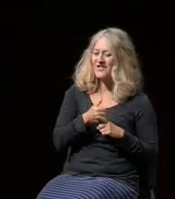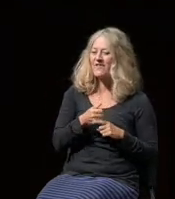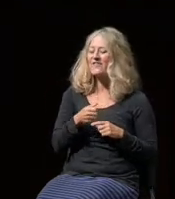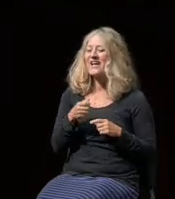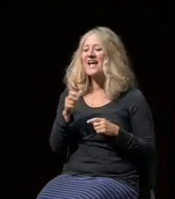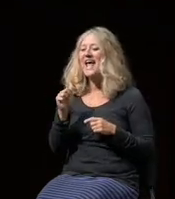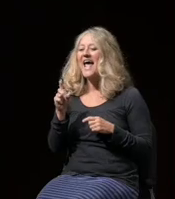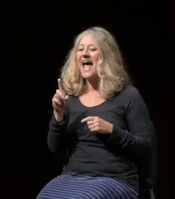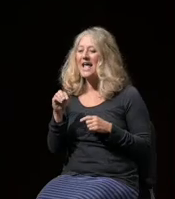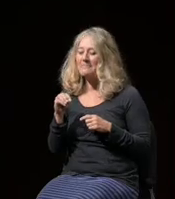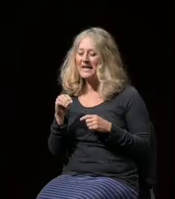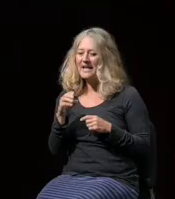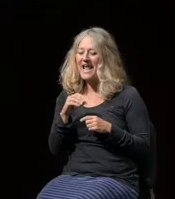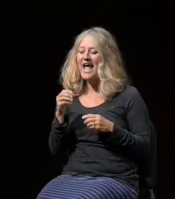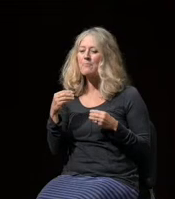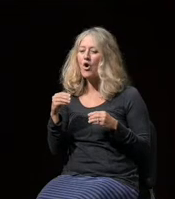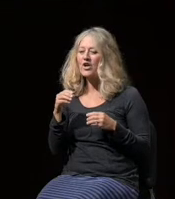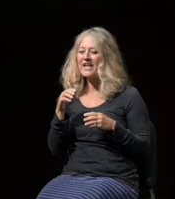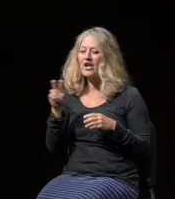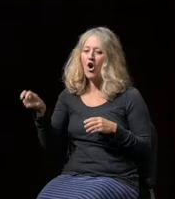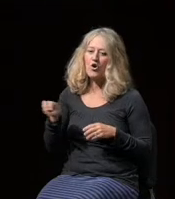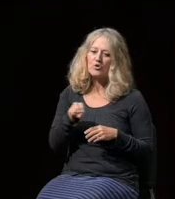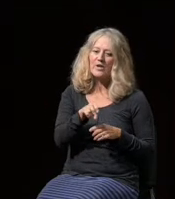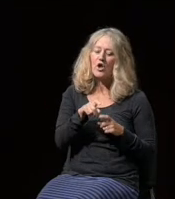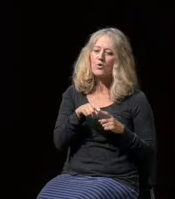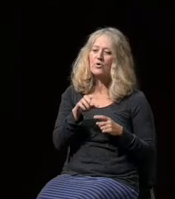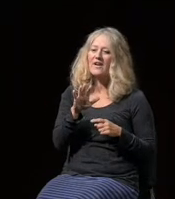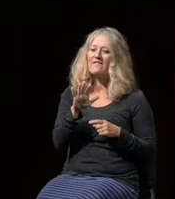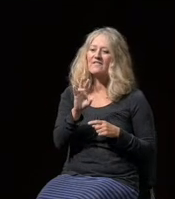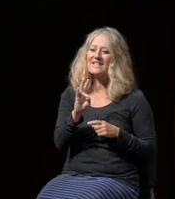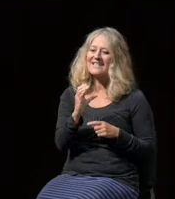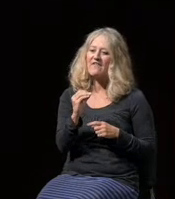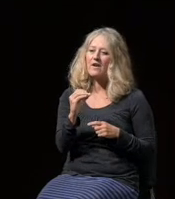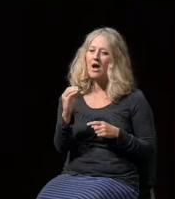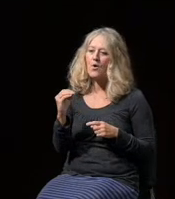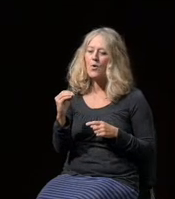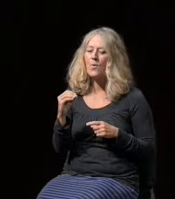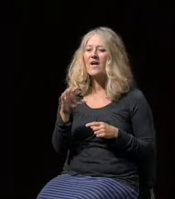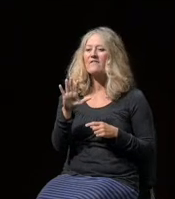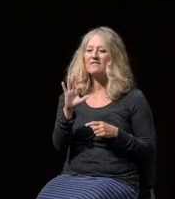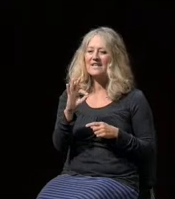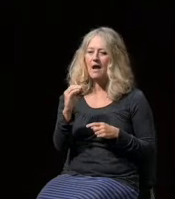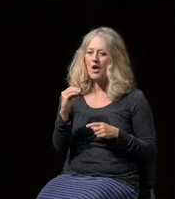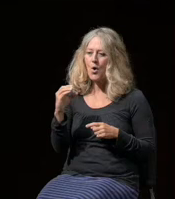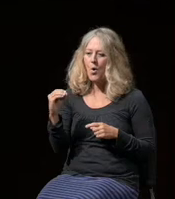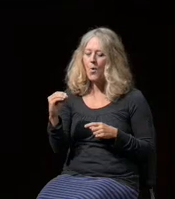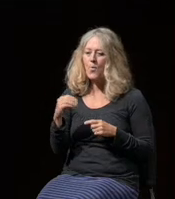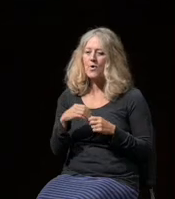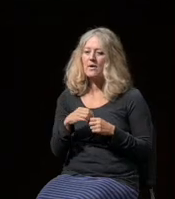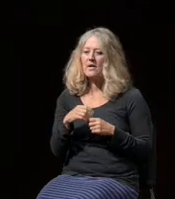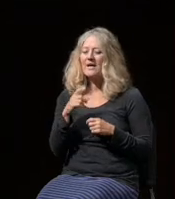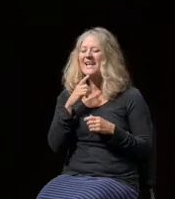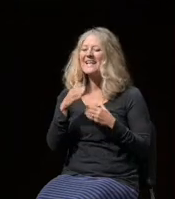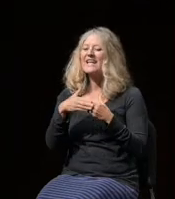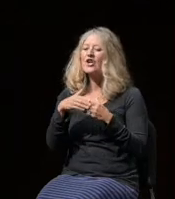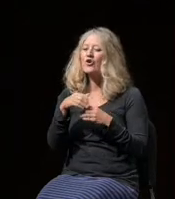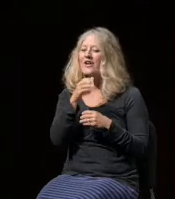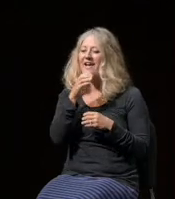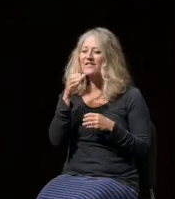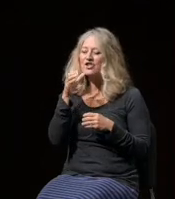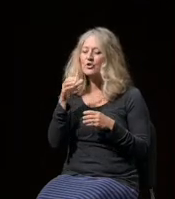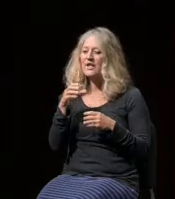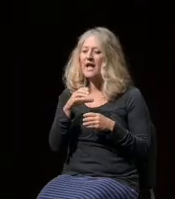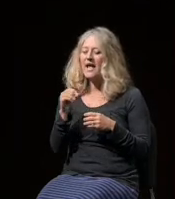administrative services and marketing are relocating to the 5700 to 5900 built modulars, which are near the cafeteria,